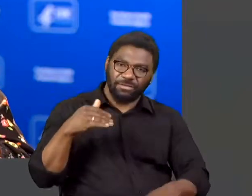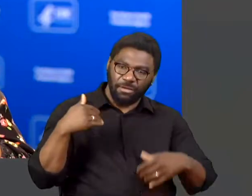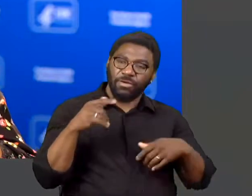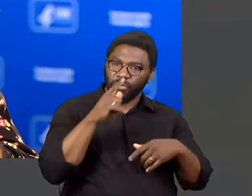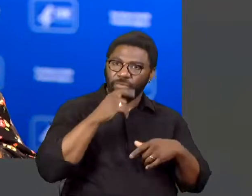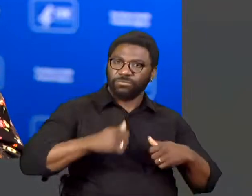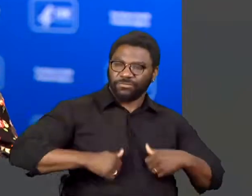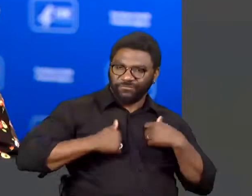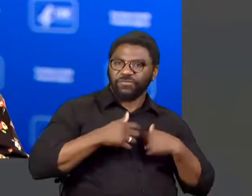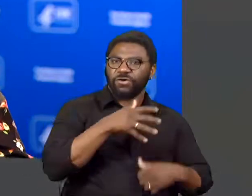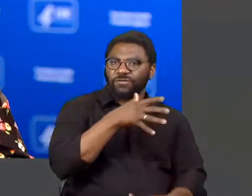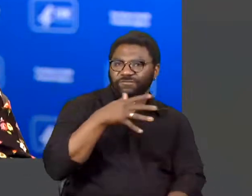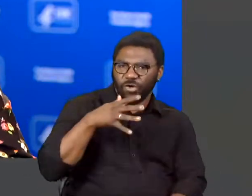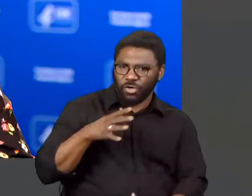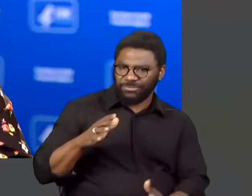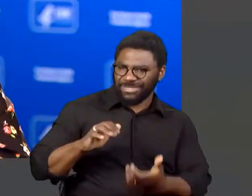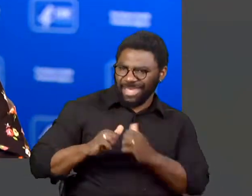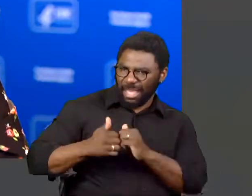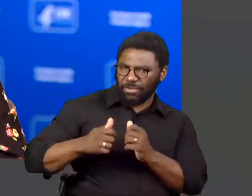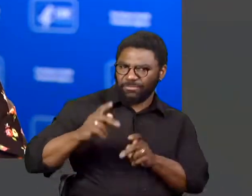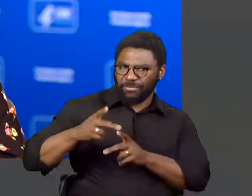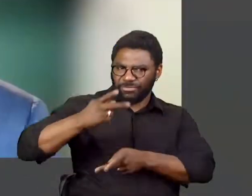people be thinking about caring for their pets?